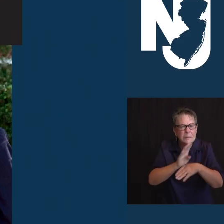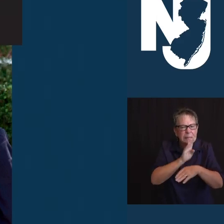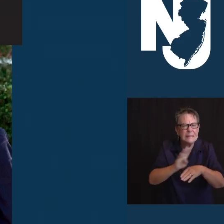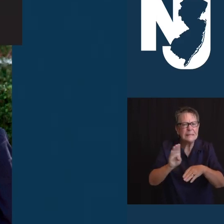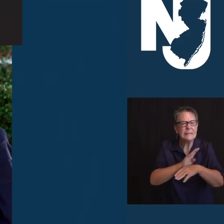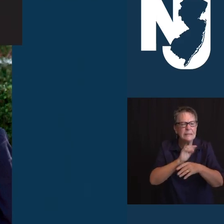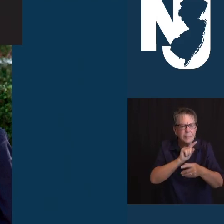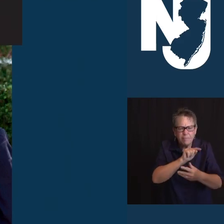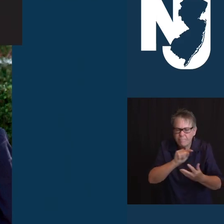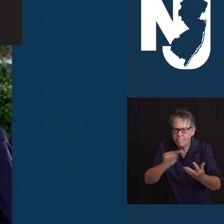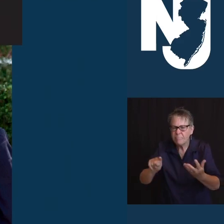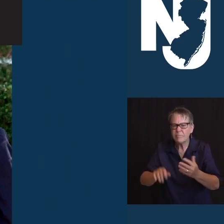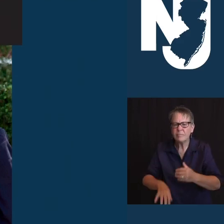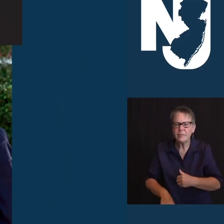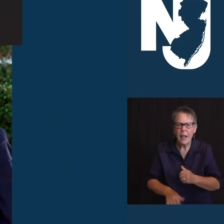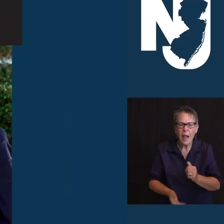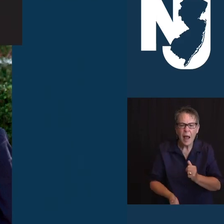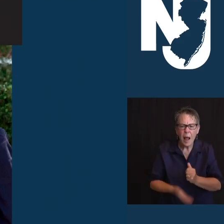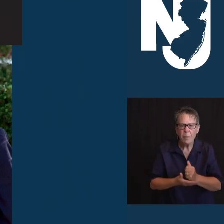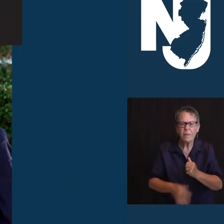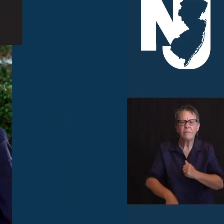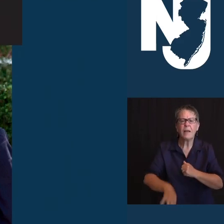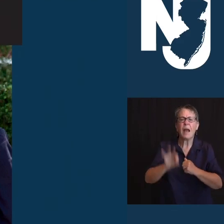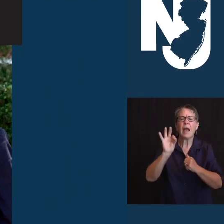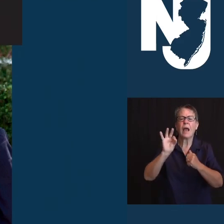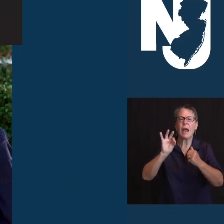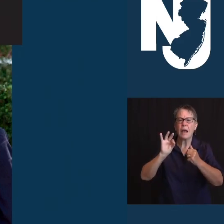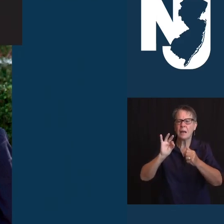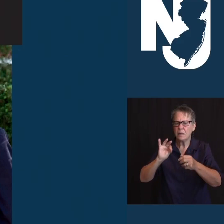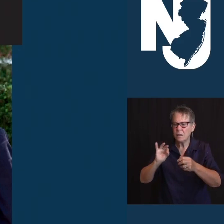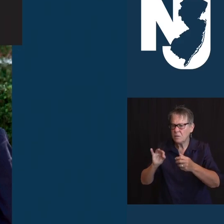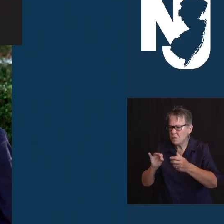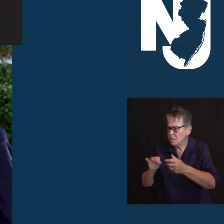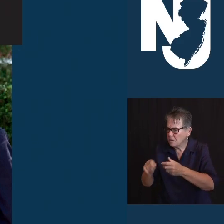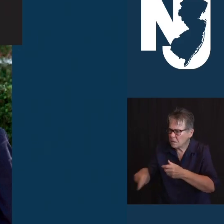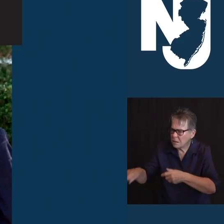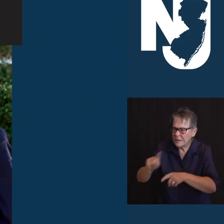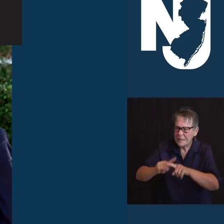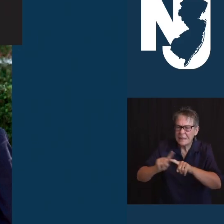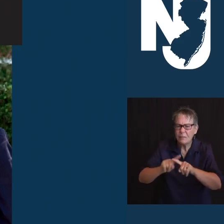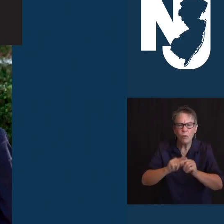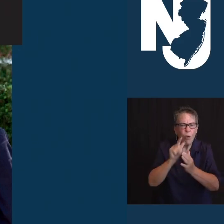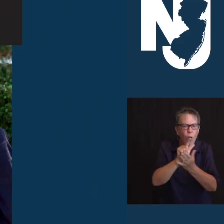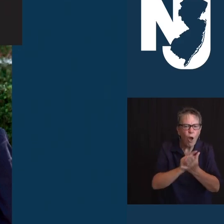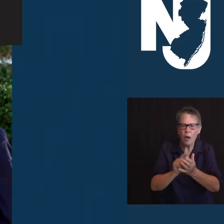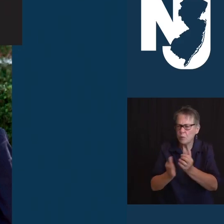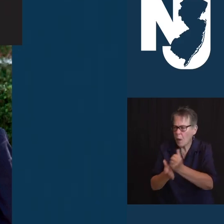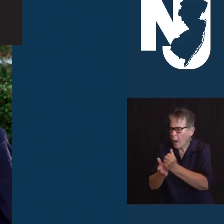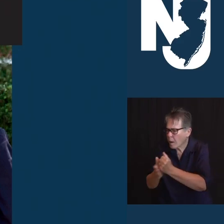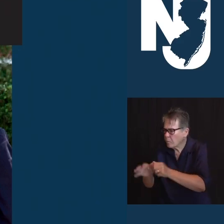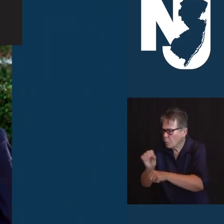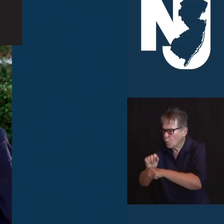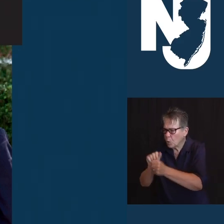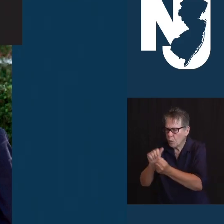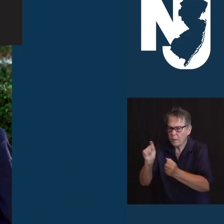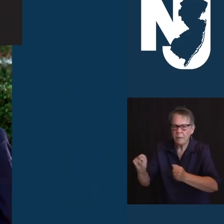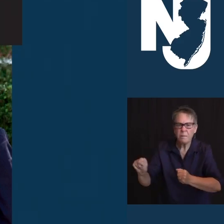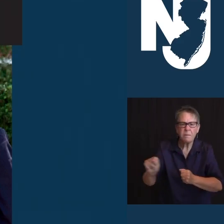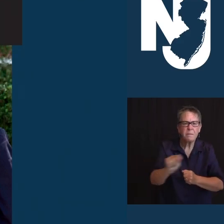Squibb, Dow Jones, and Integra Life Sciences, as well as Princeton University and the Stevens Institute of